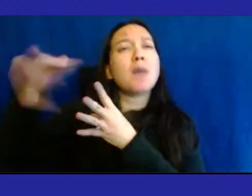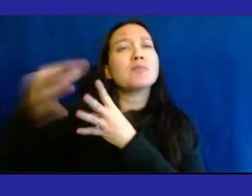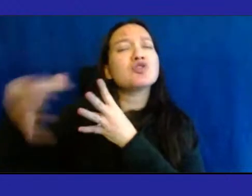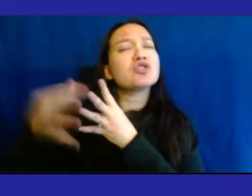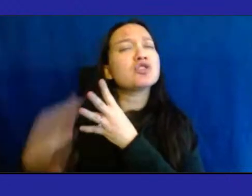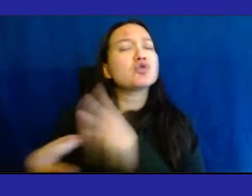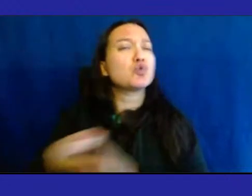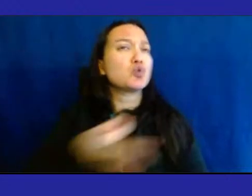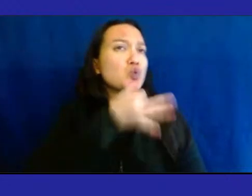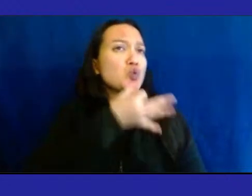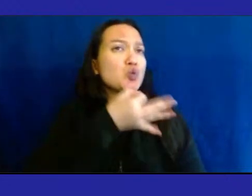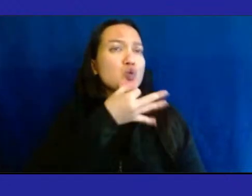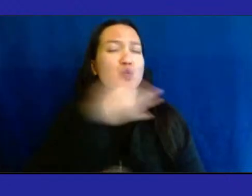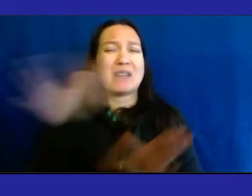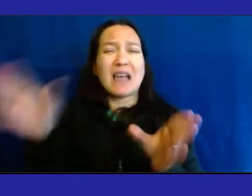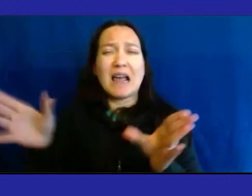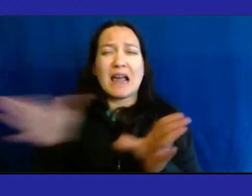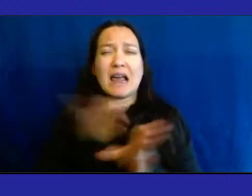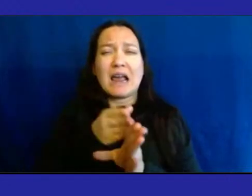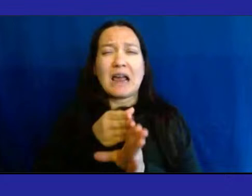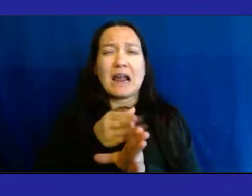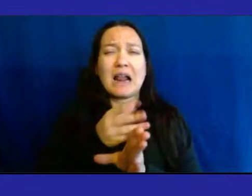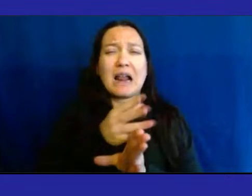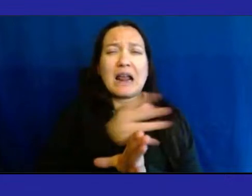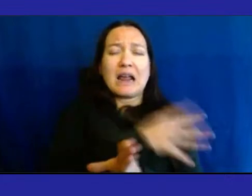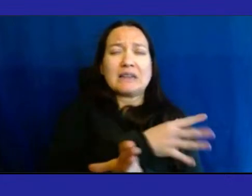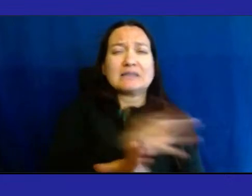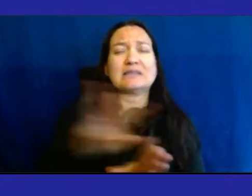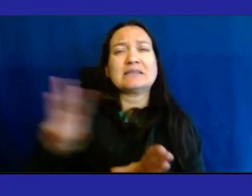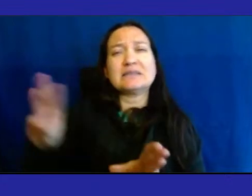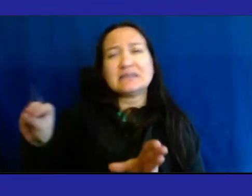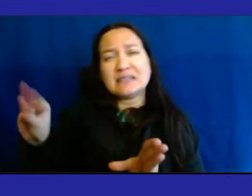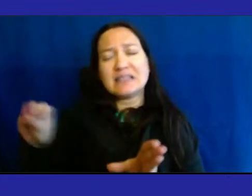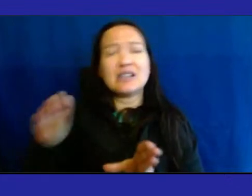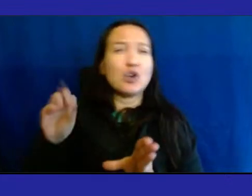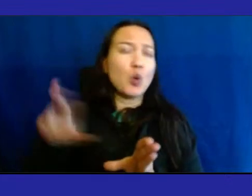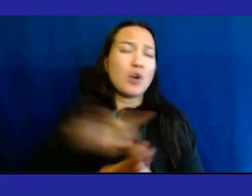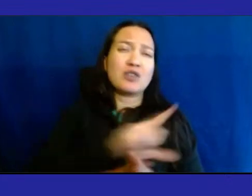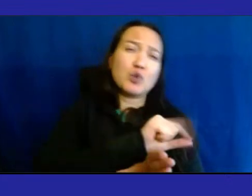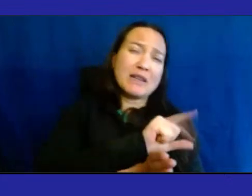approaching kidney failure or end-stage kidney disease, or when they're already there?